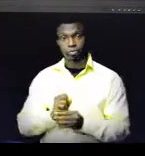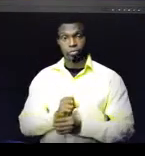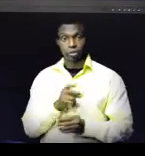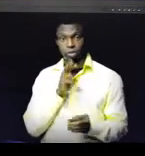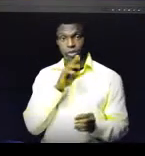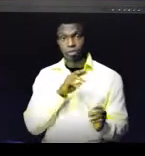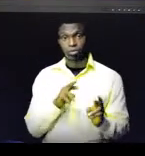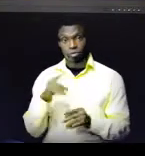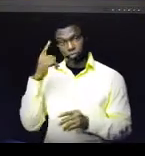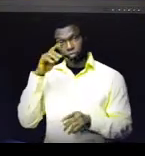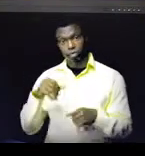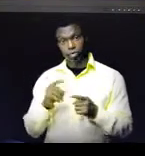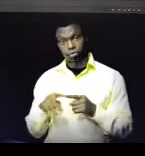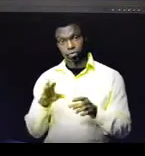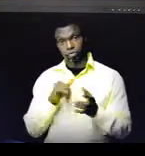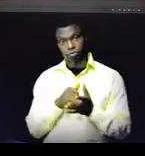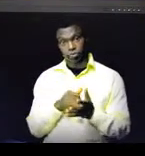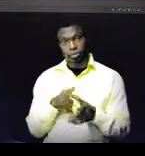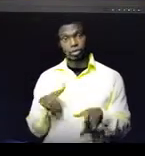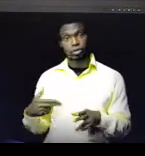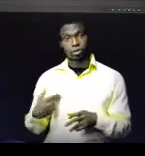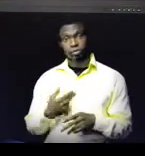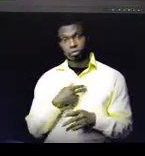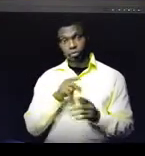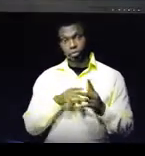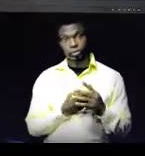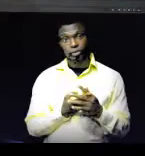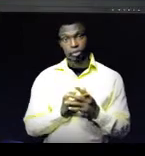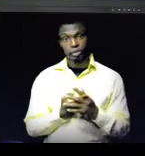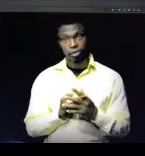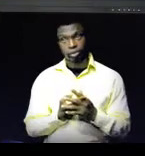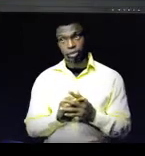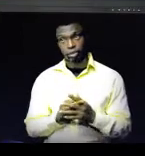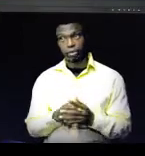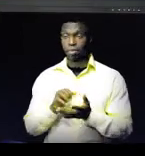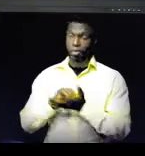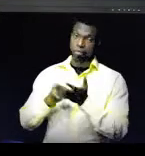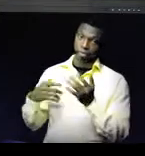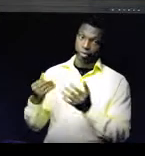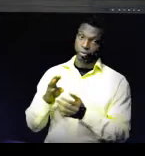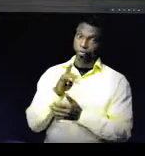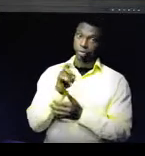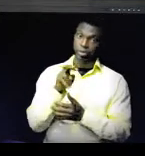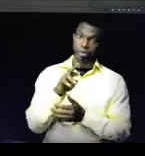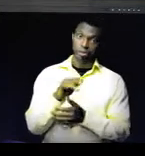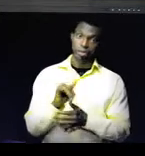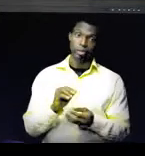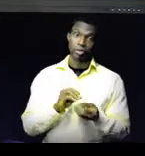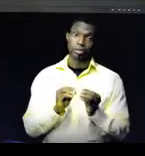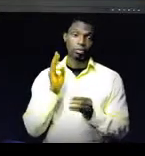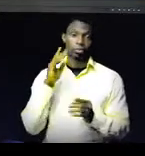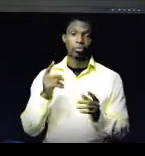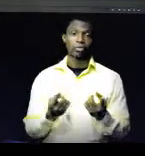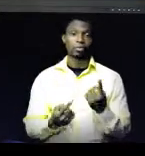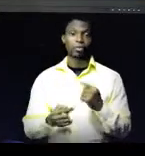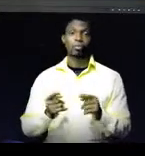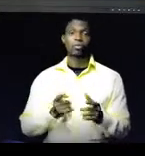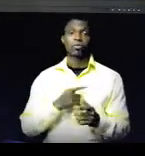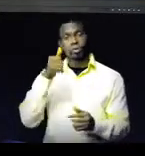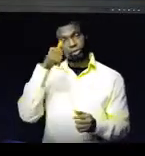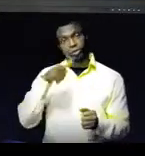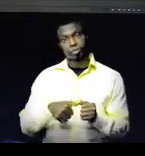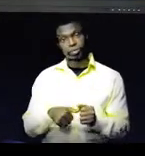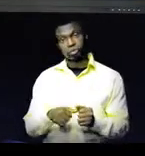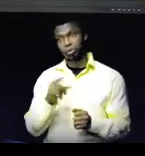numbers. Are you ready for how it's going to be done? Let's get a sneak peek. Subtraction of binary numbers will come first. Now